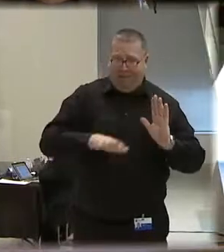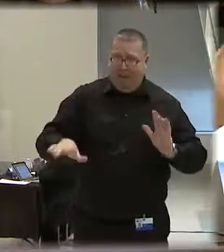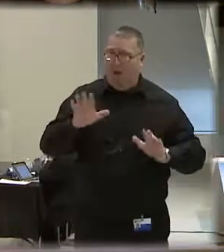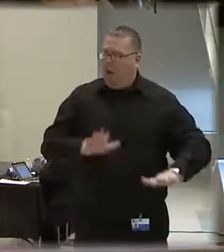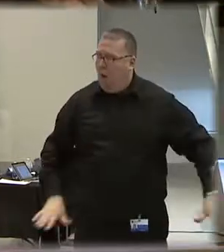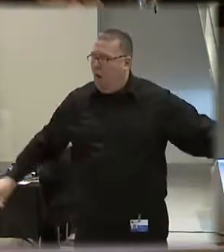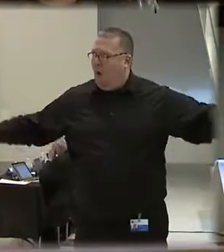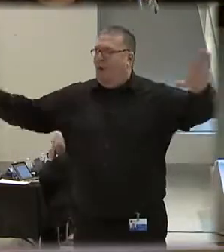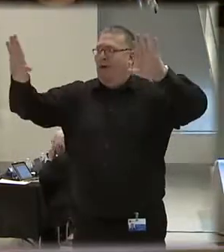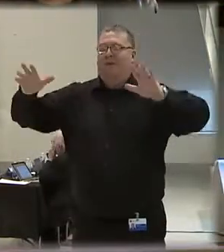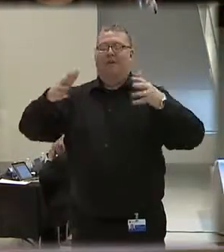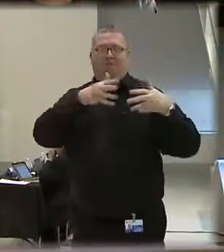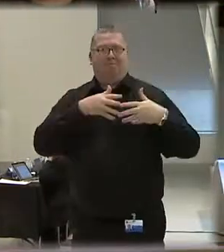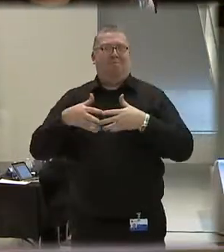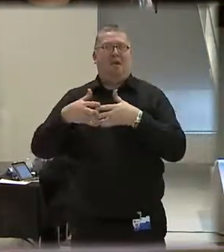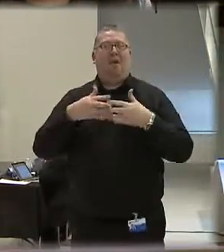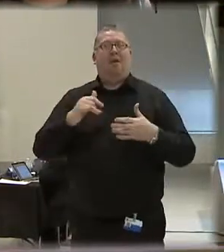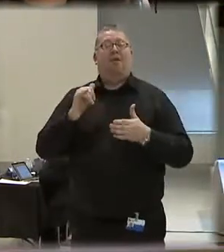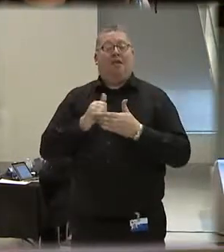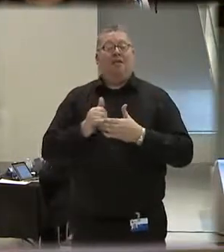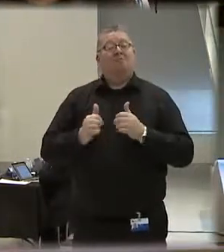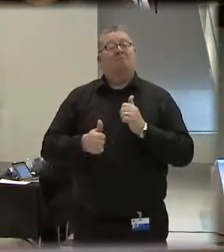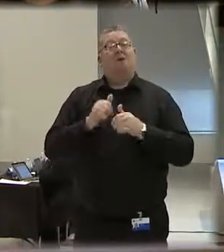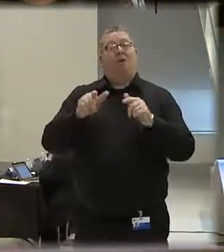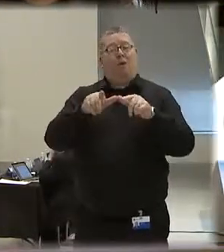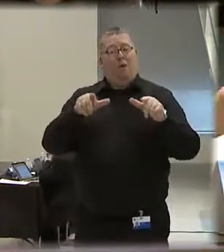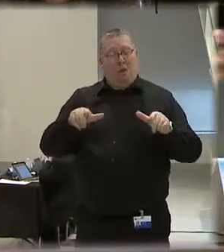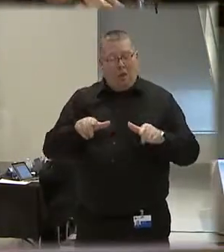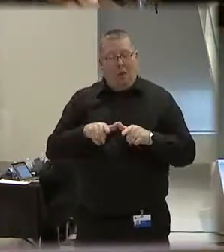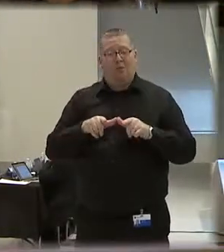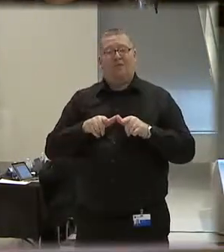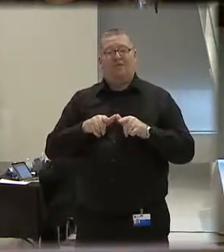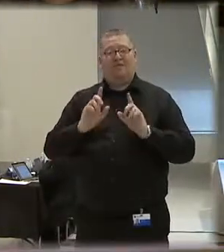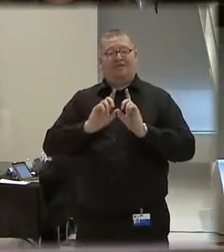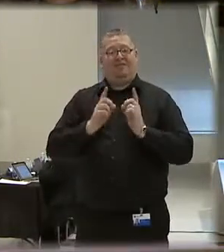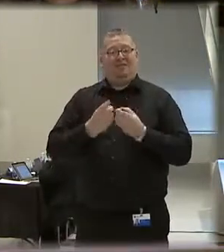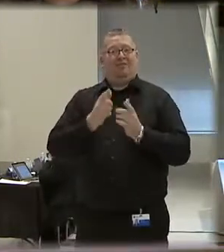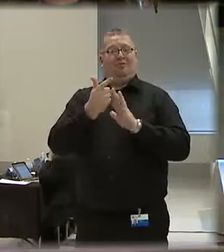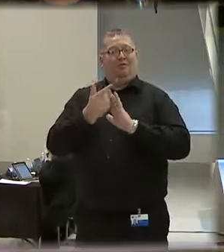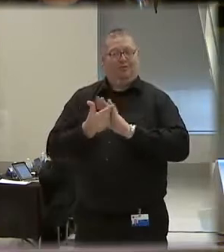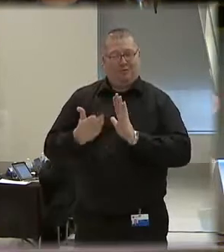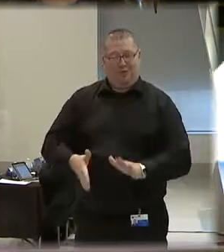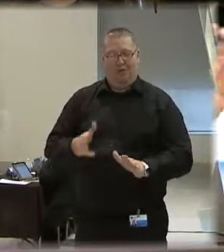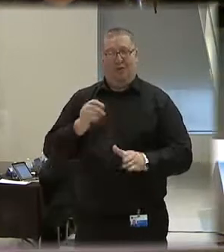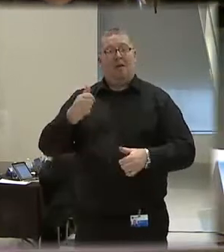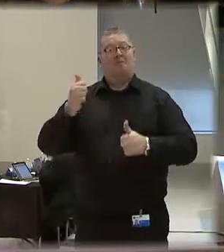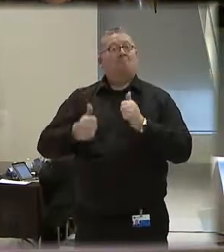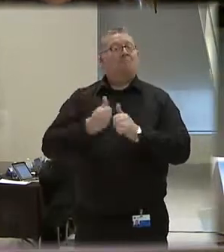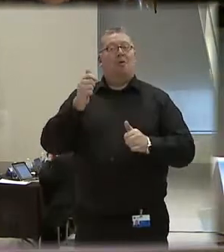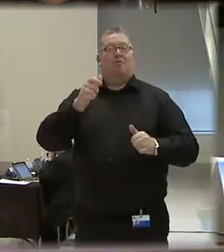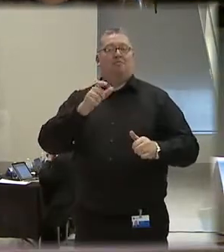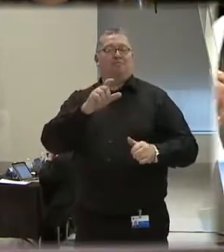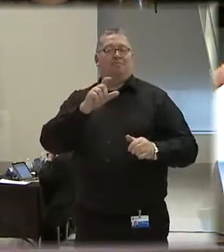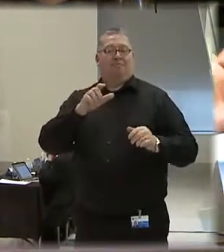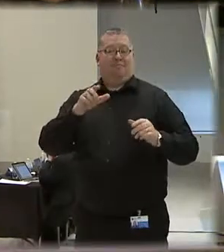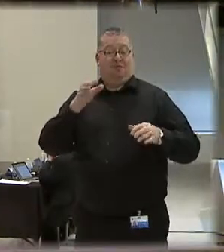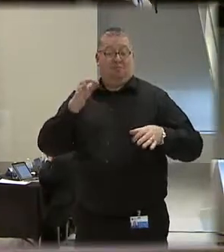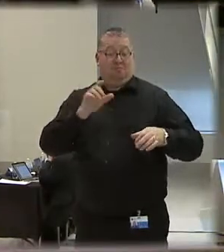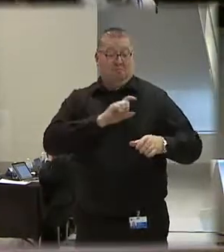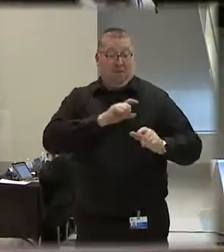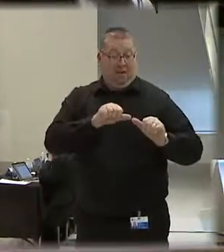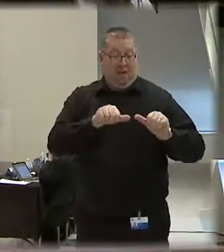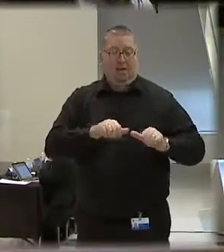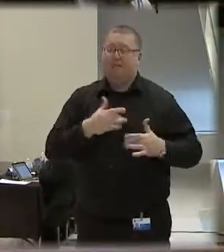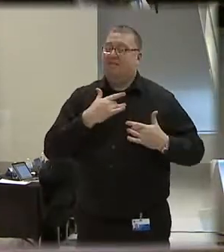exactly that local district attorneys and local jurisdictions are seen as biased because of the